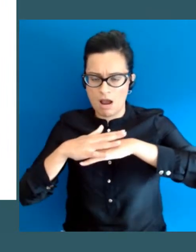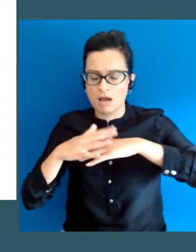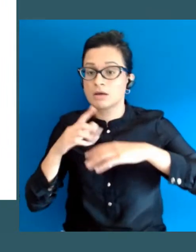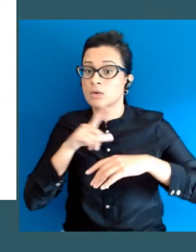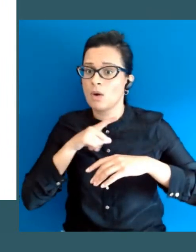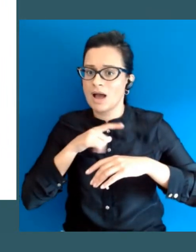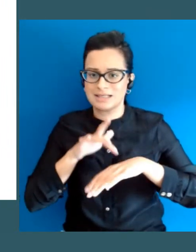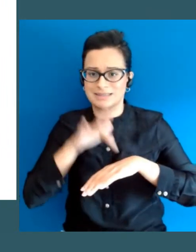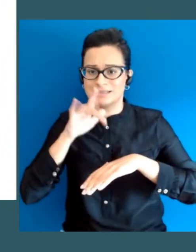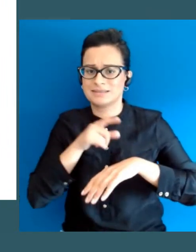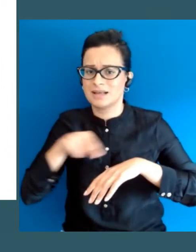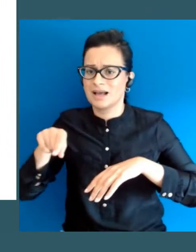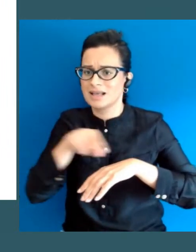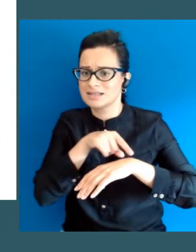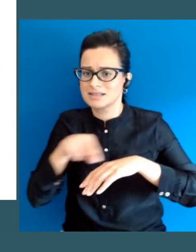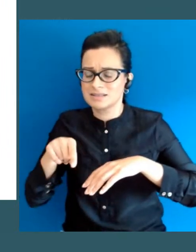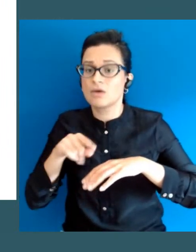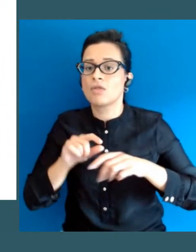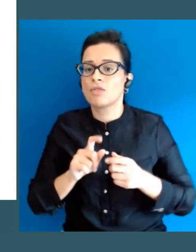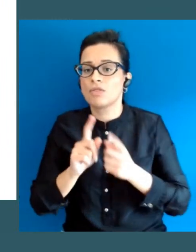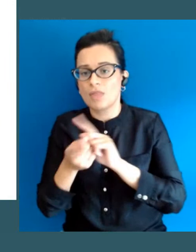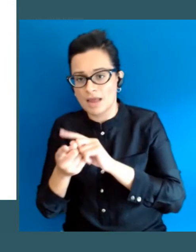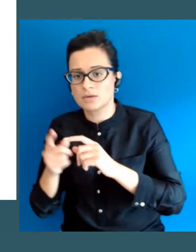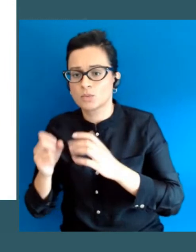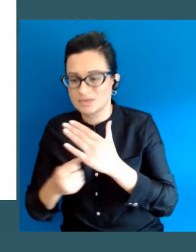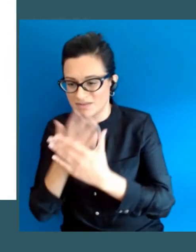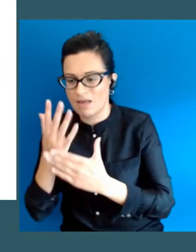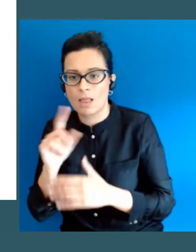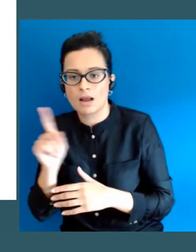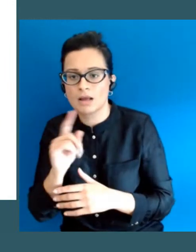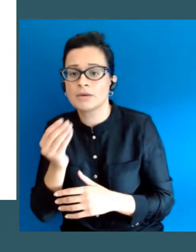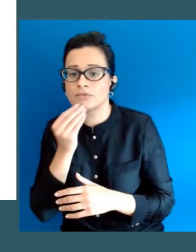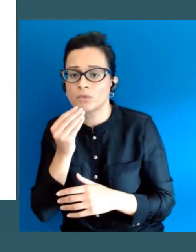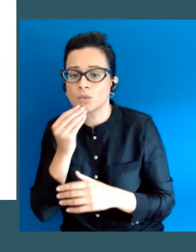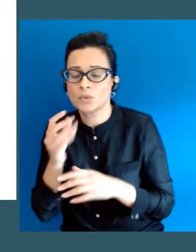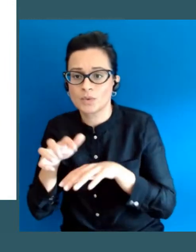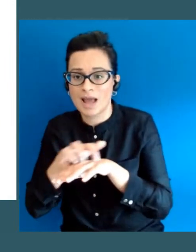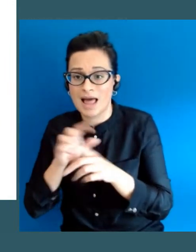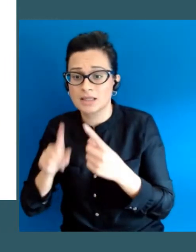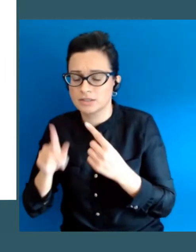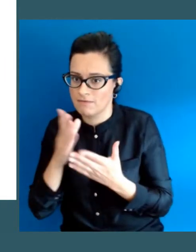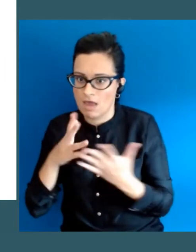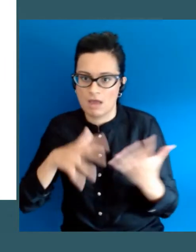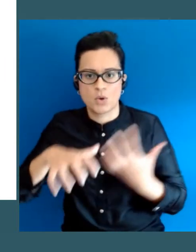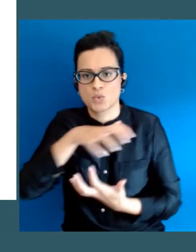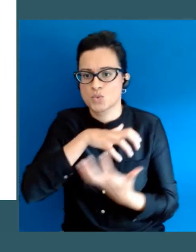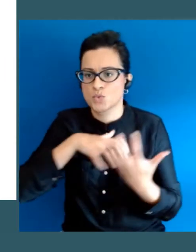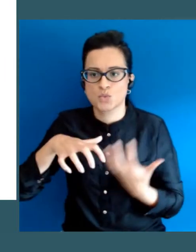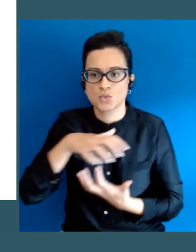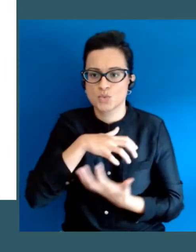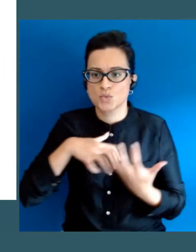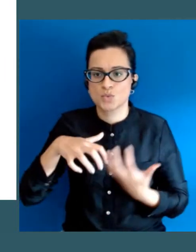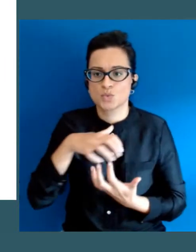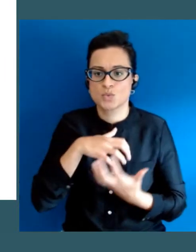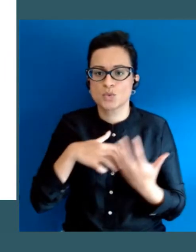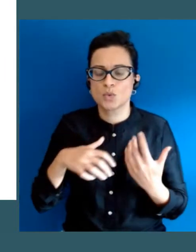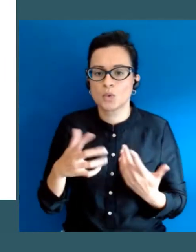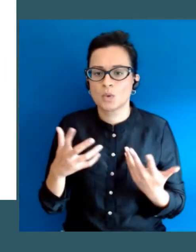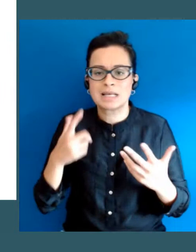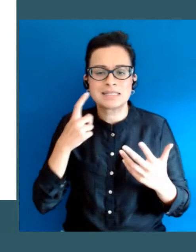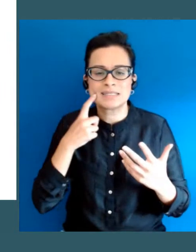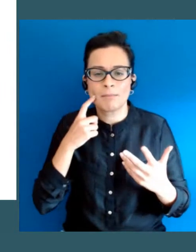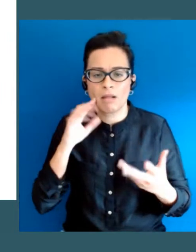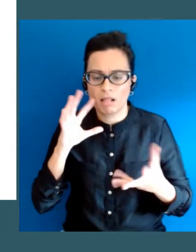and then going on to develop food allergy is complex. But what we know in simplistic terms is